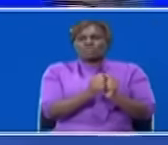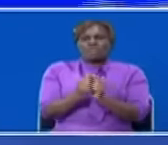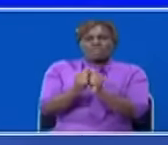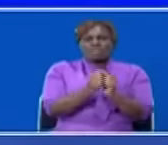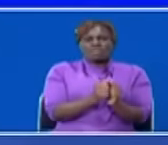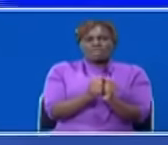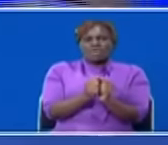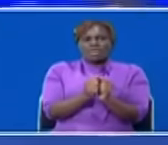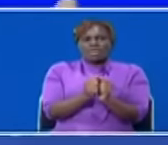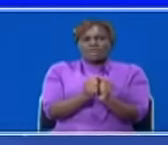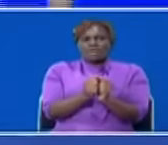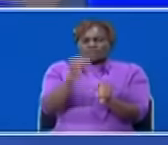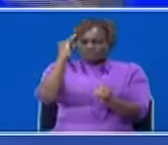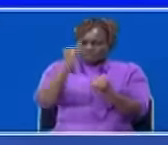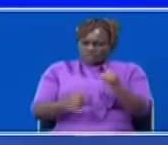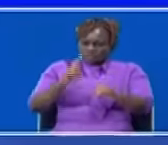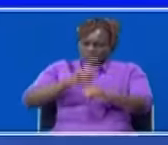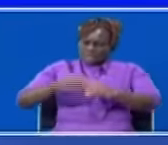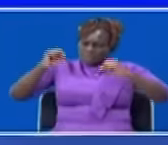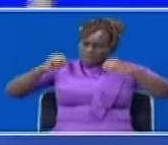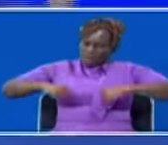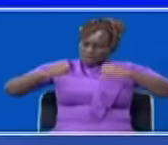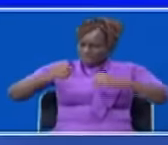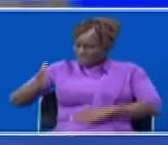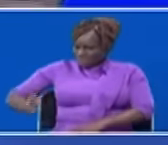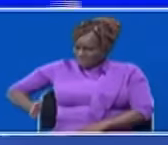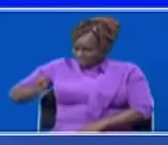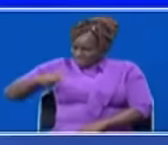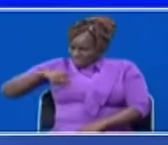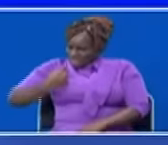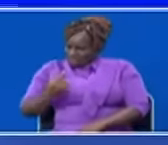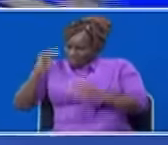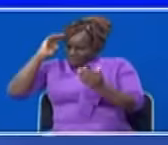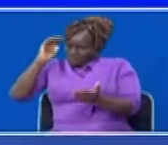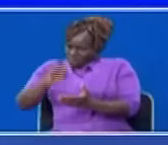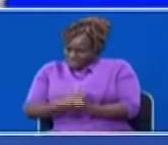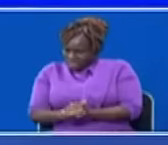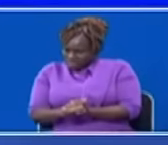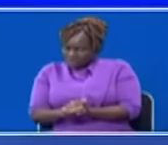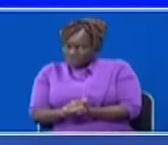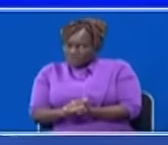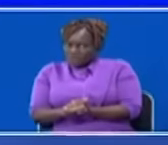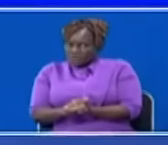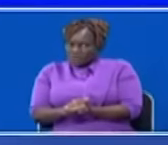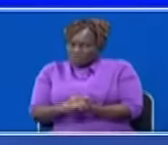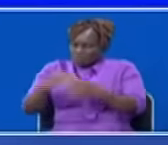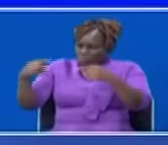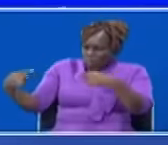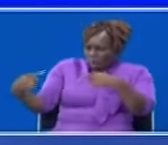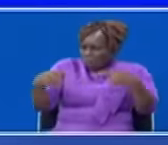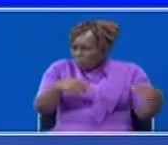and ultimately, when we struck this deal in Naivasha, I believed that the venom, the poison, the mm-hmm. war